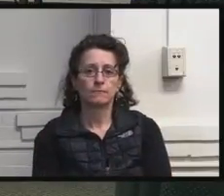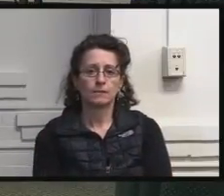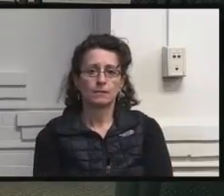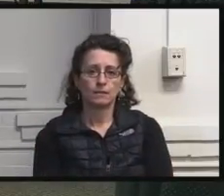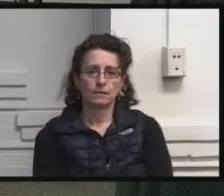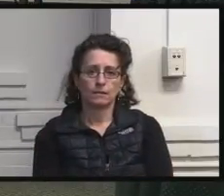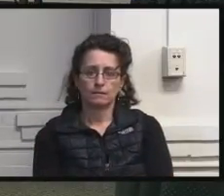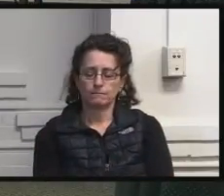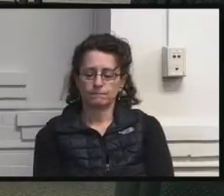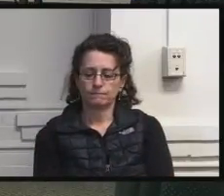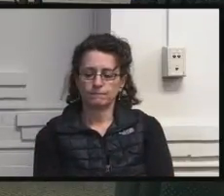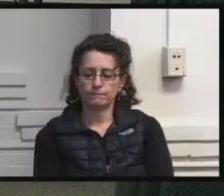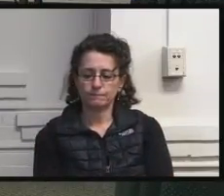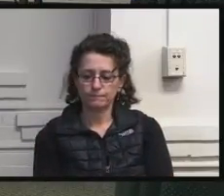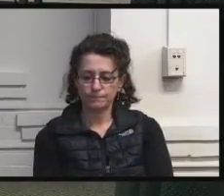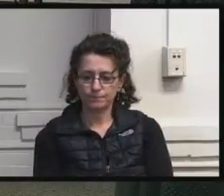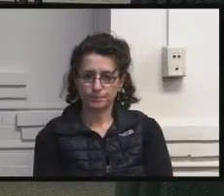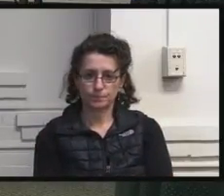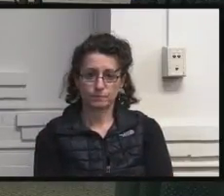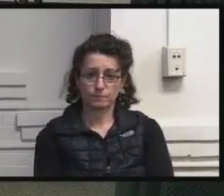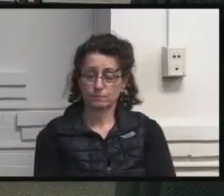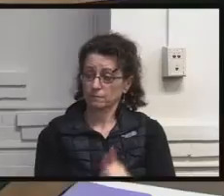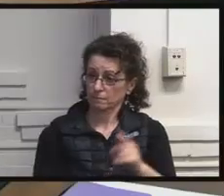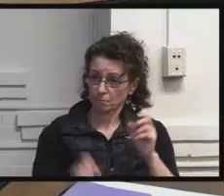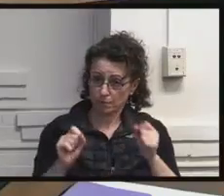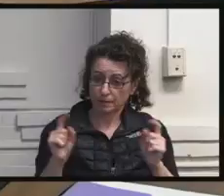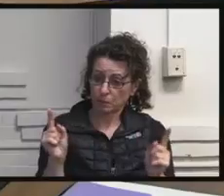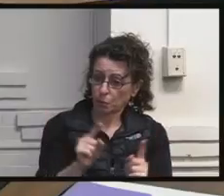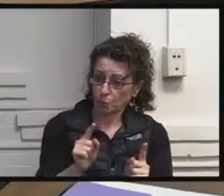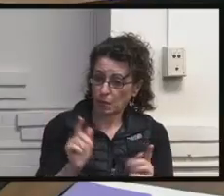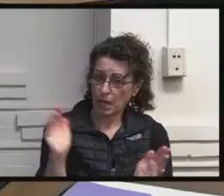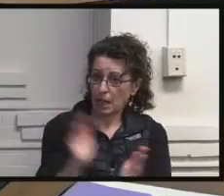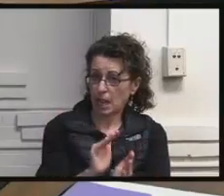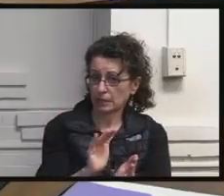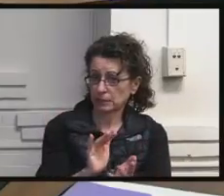All right. Do you think it can be done quicker than 8 weeks?